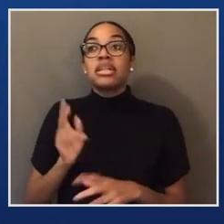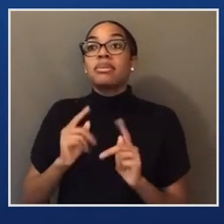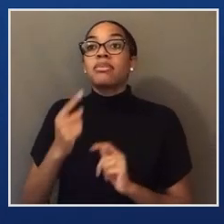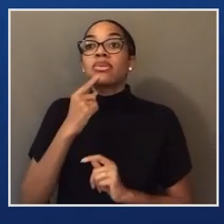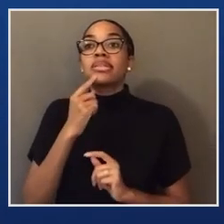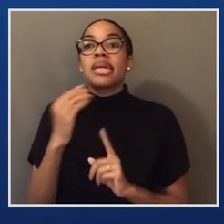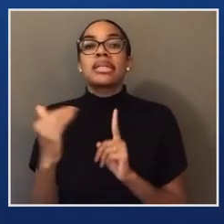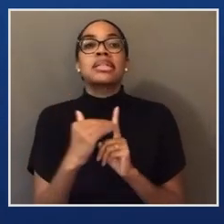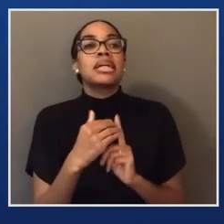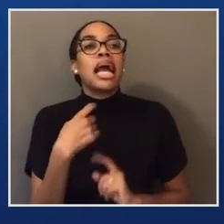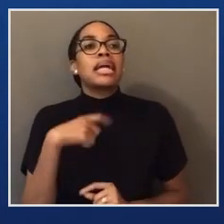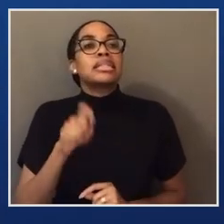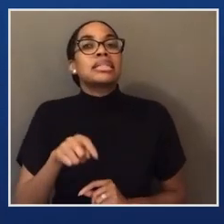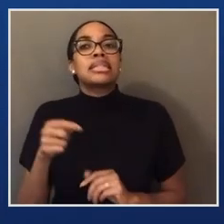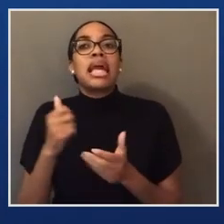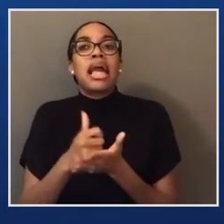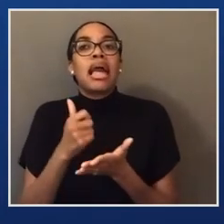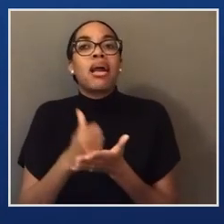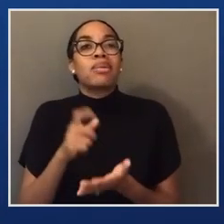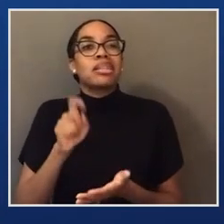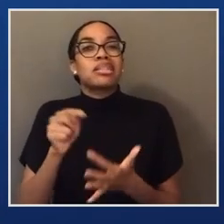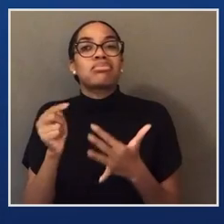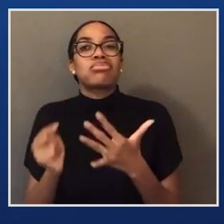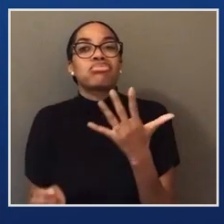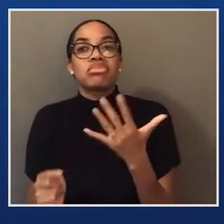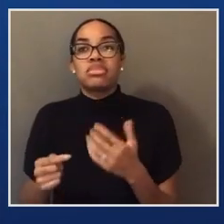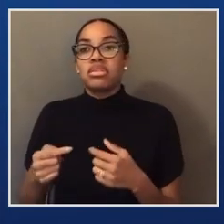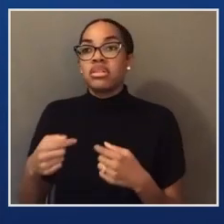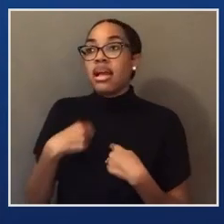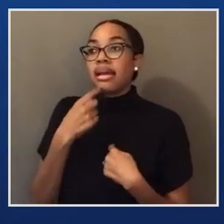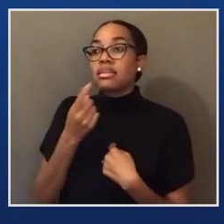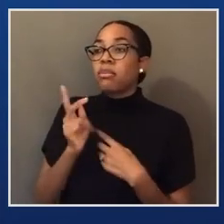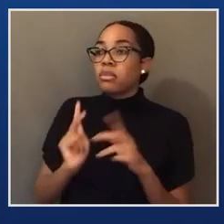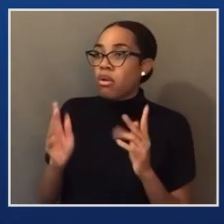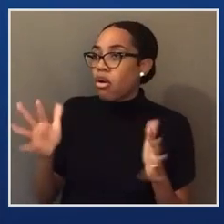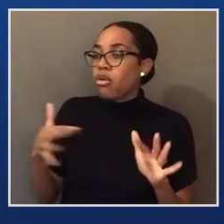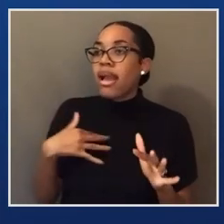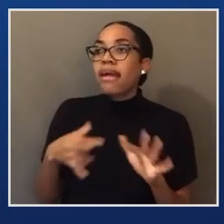can get you police reform. I know a guy that can train his guys a different way, right?